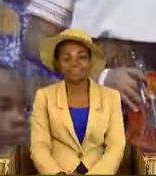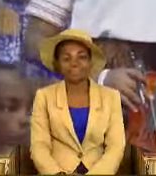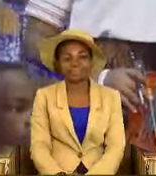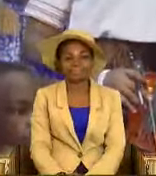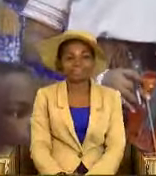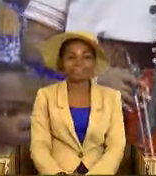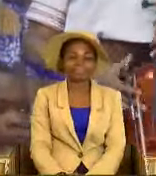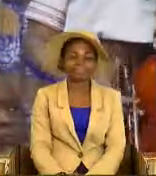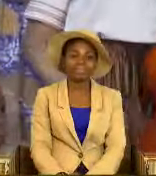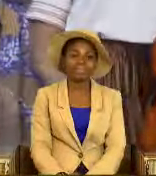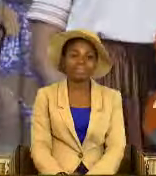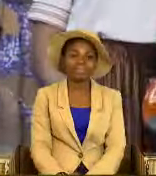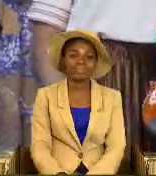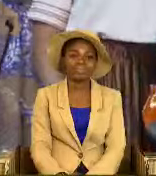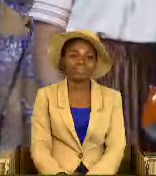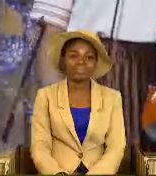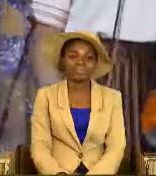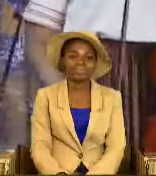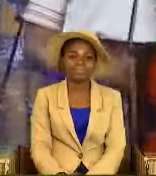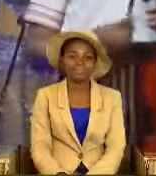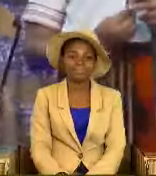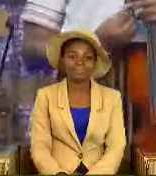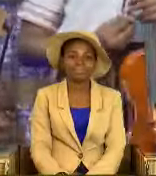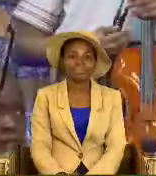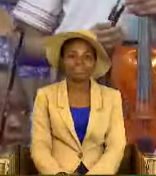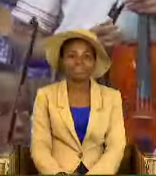Tidings of the king of